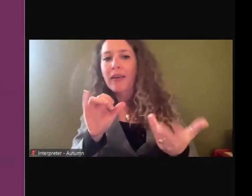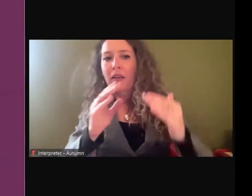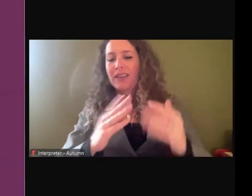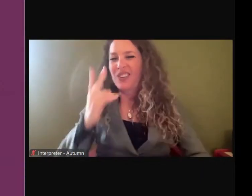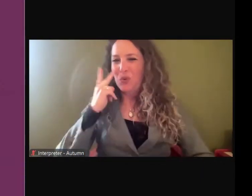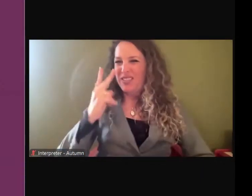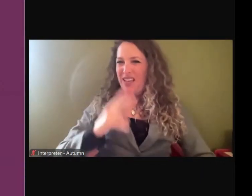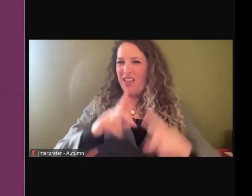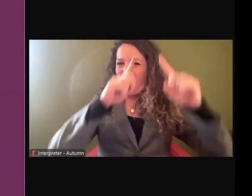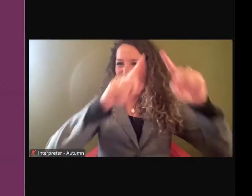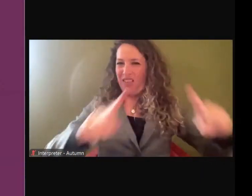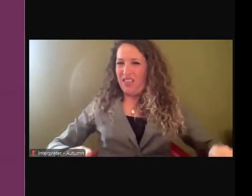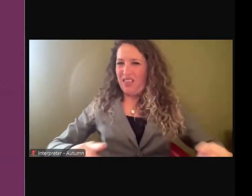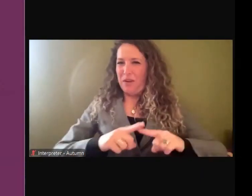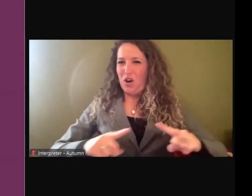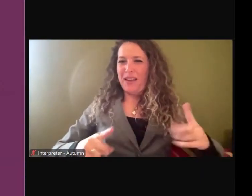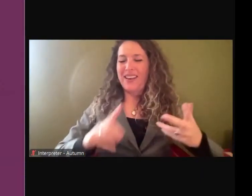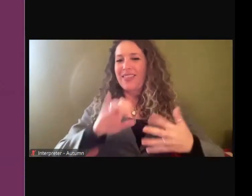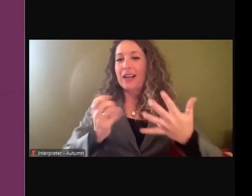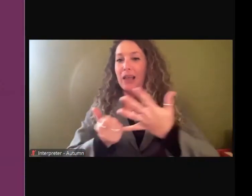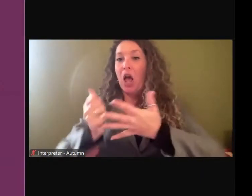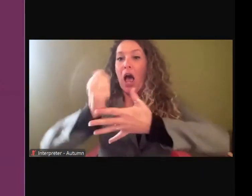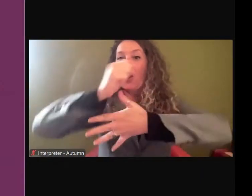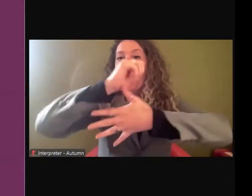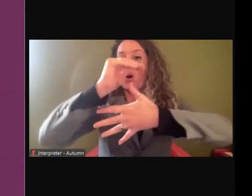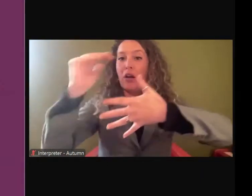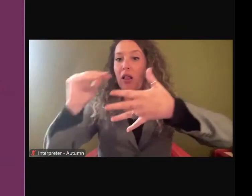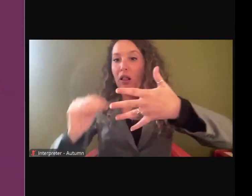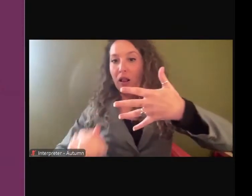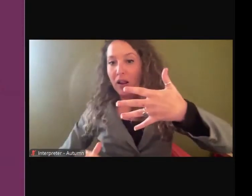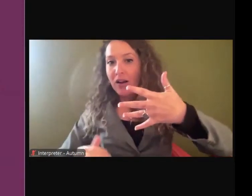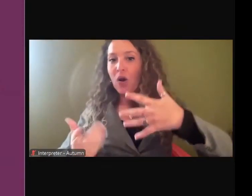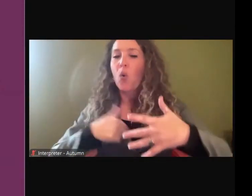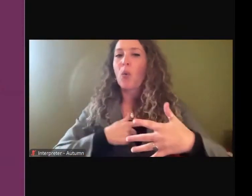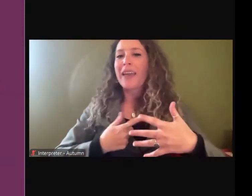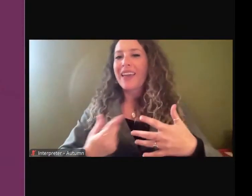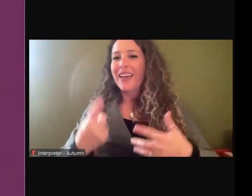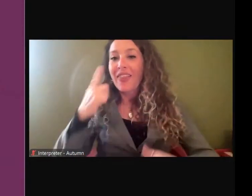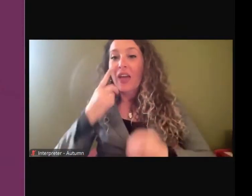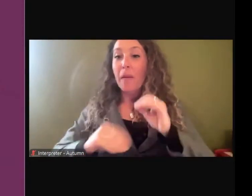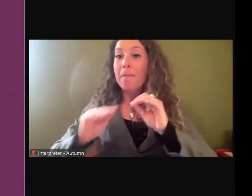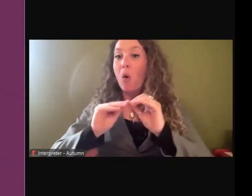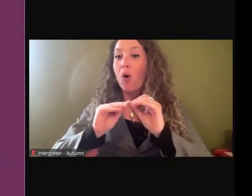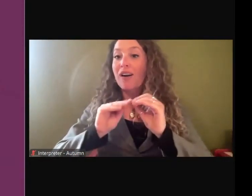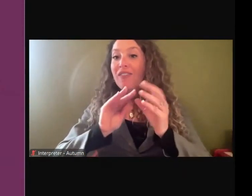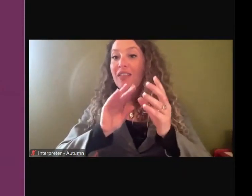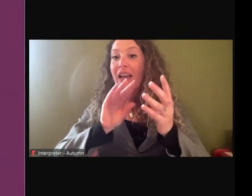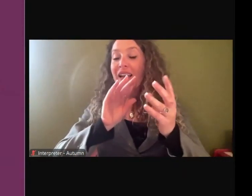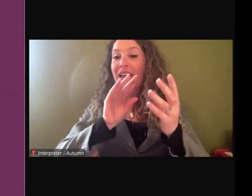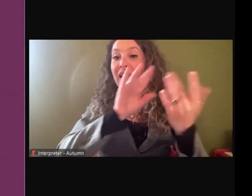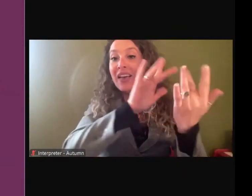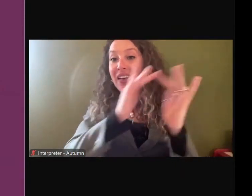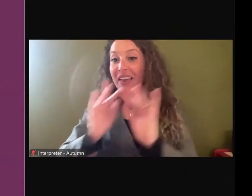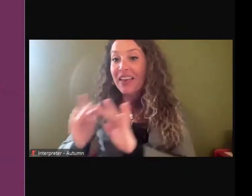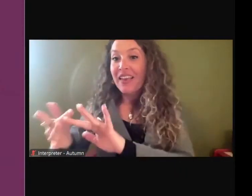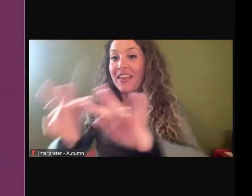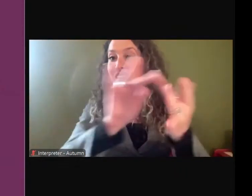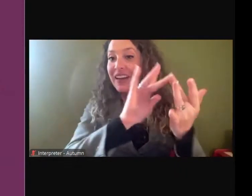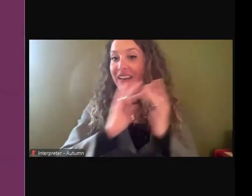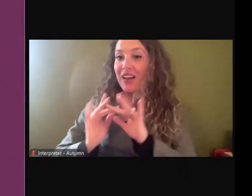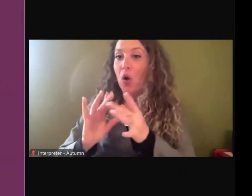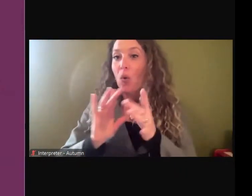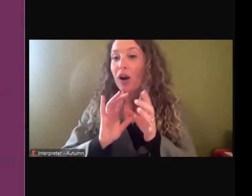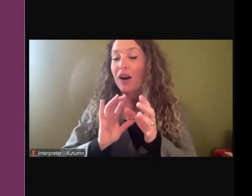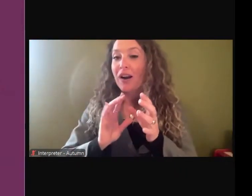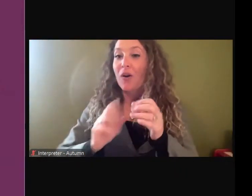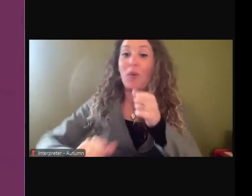hierarchical mentorship. We approach it more like this network or weaving a web of people where we think we can